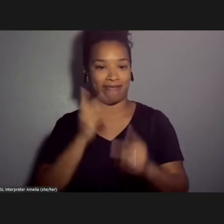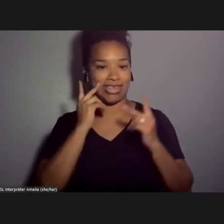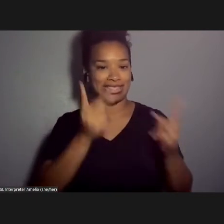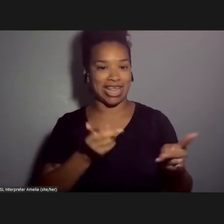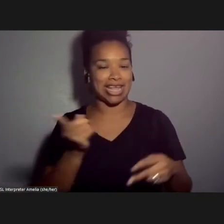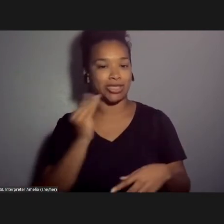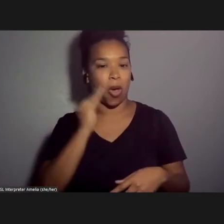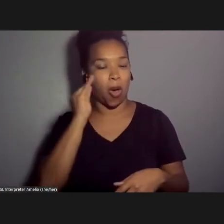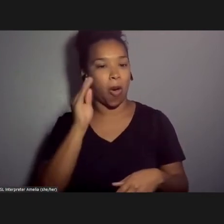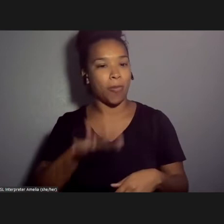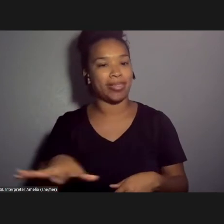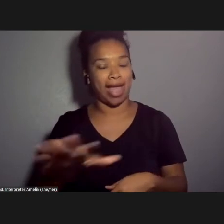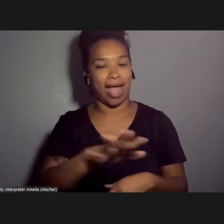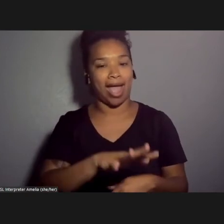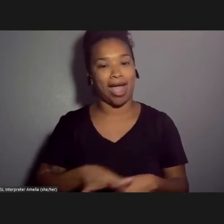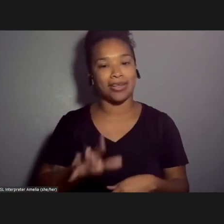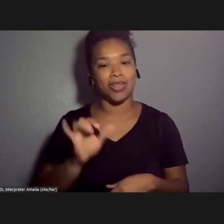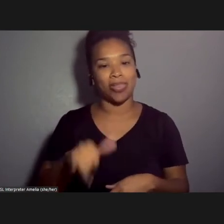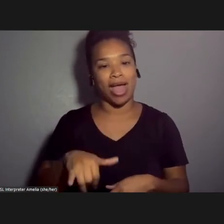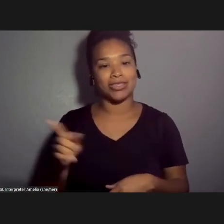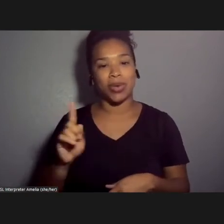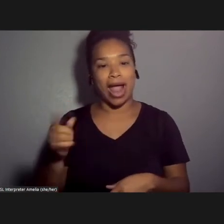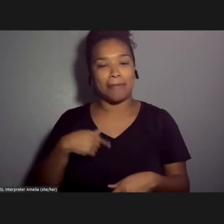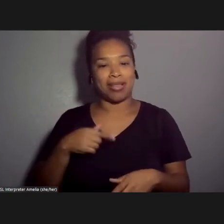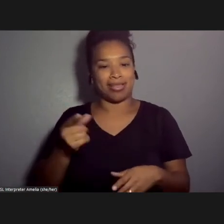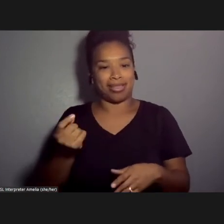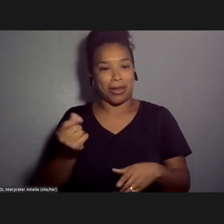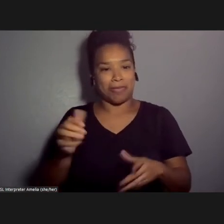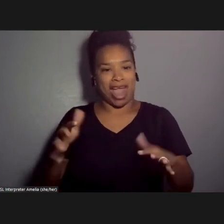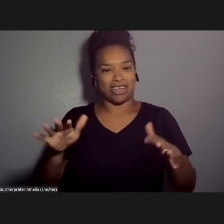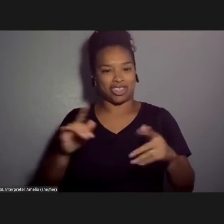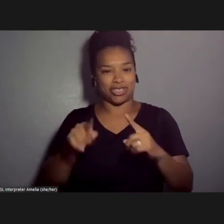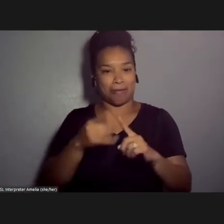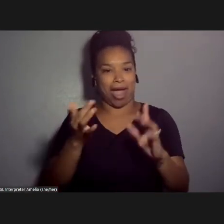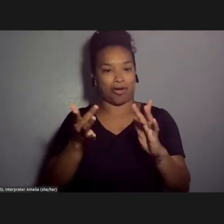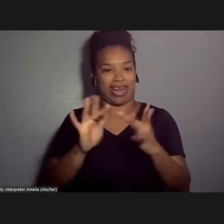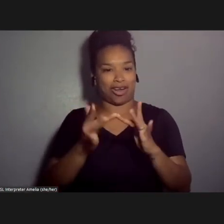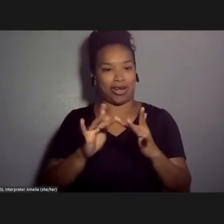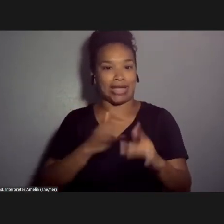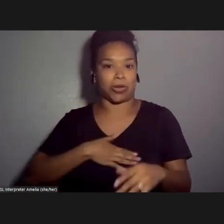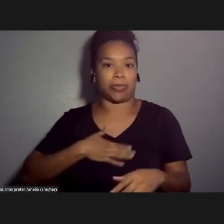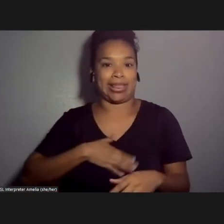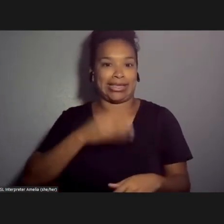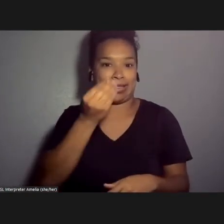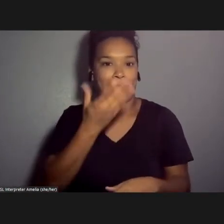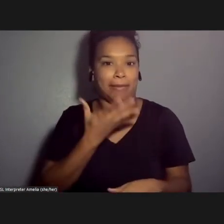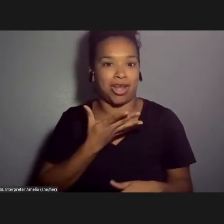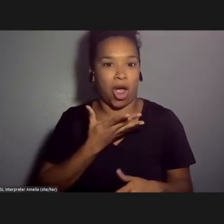I am. I'm a little anxious about the internet, so please just let me know how it's going.